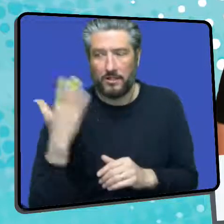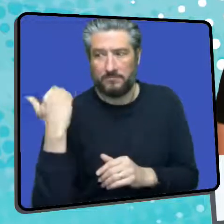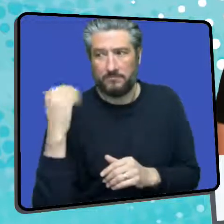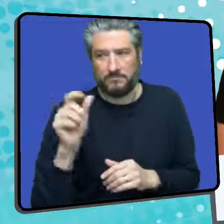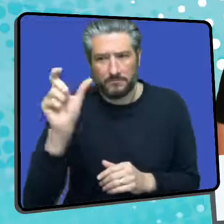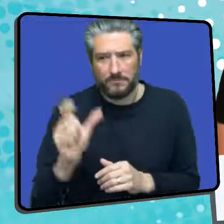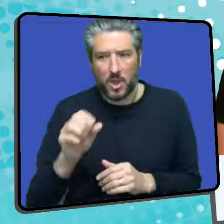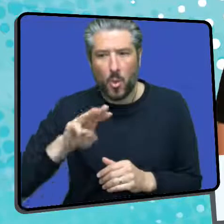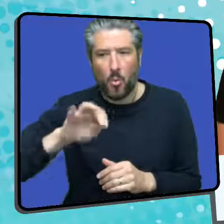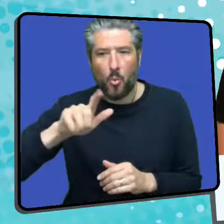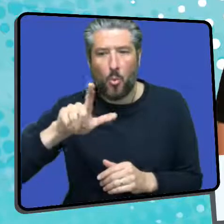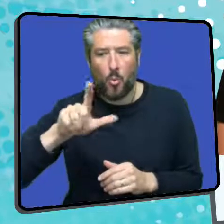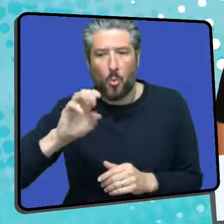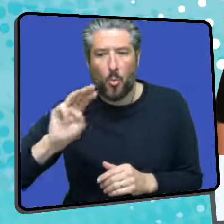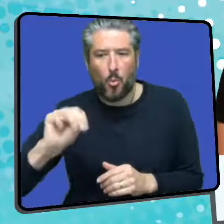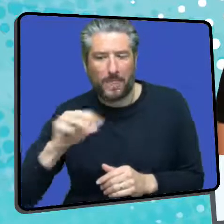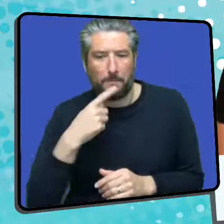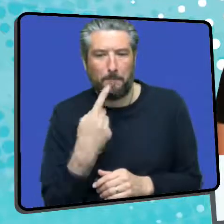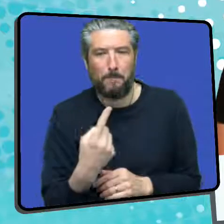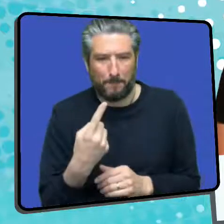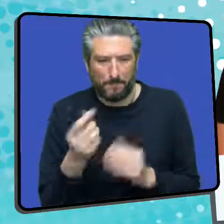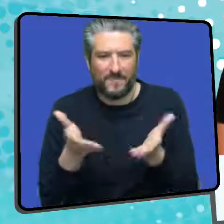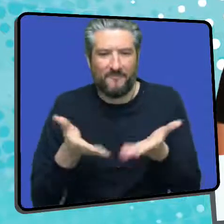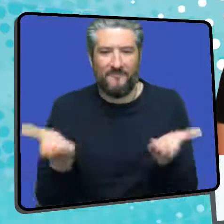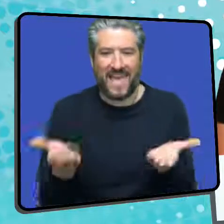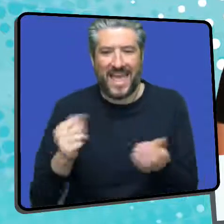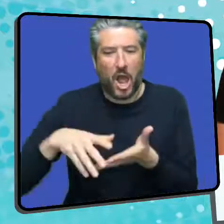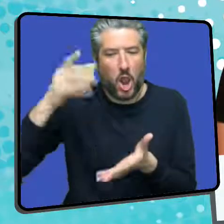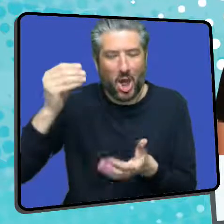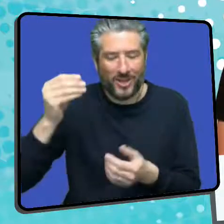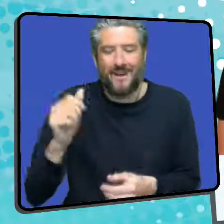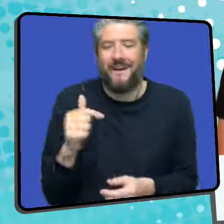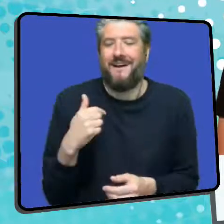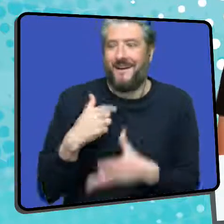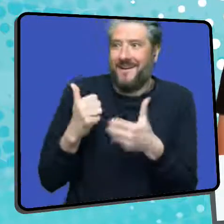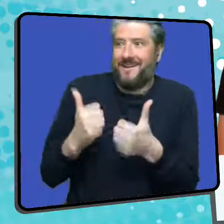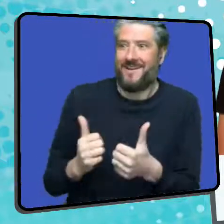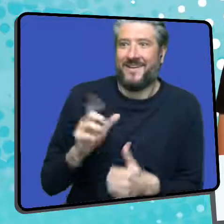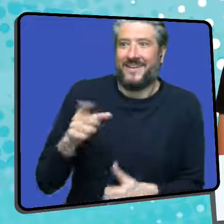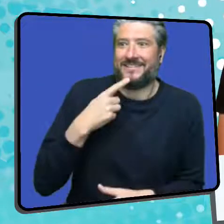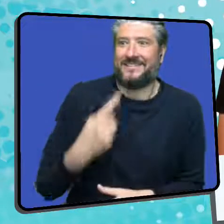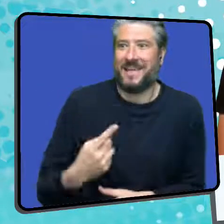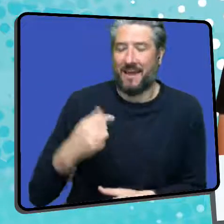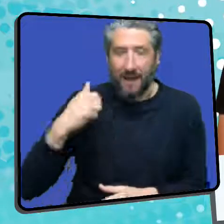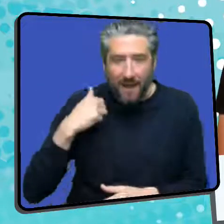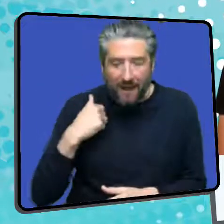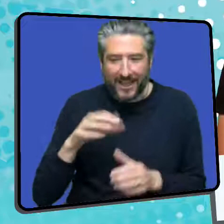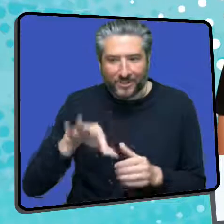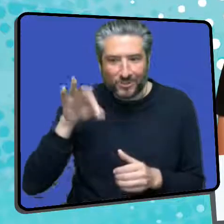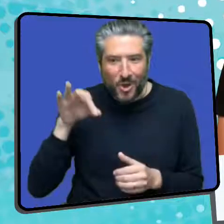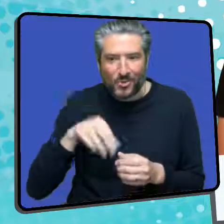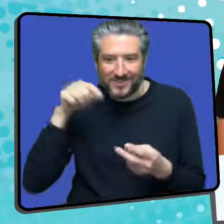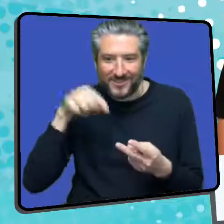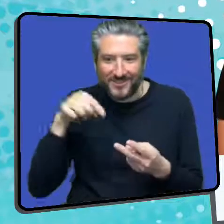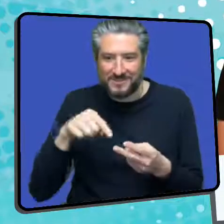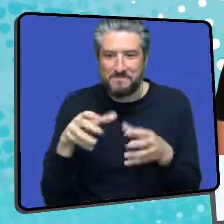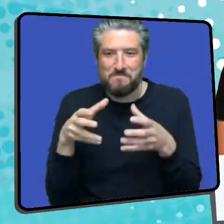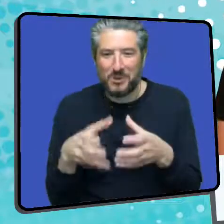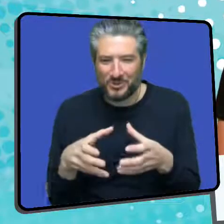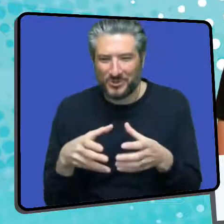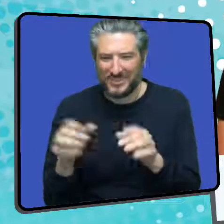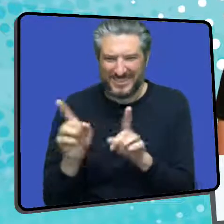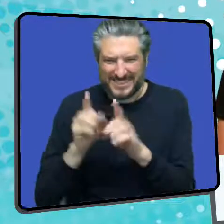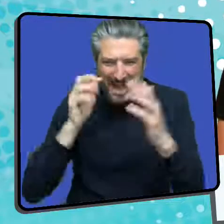I was really happy about that he mentioned it live, because then I was like, oh, perfect, I chose that module. So we always put these into